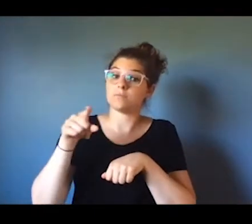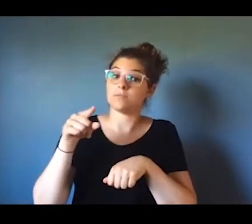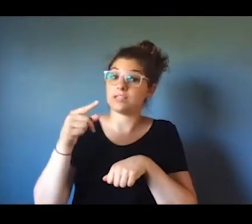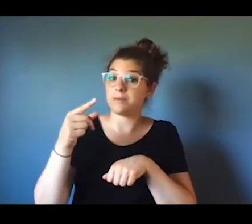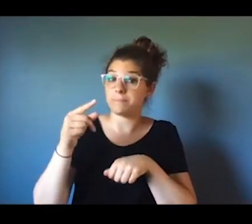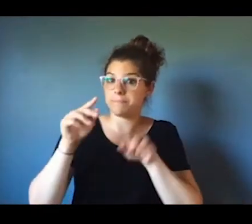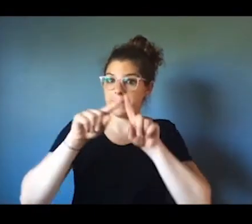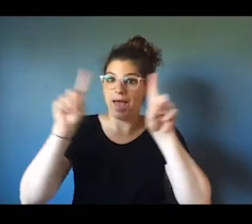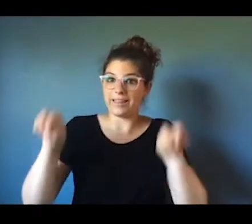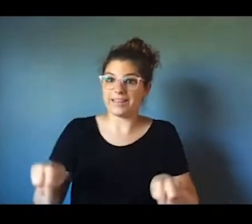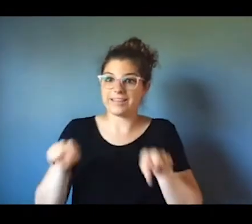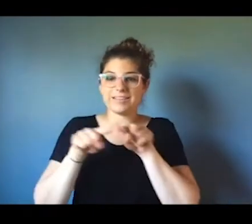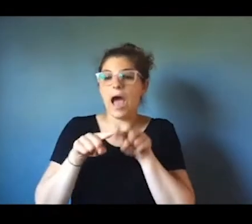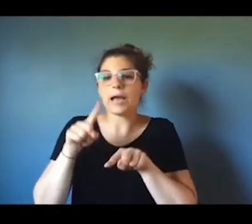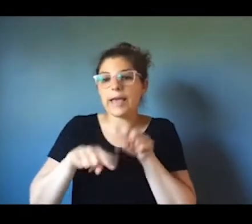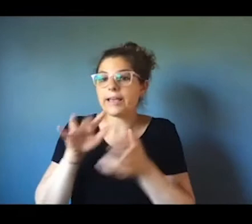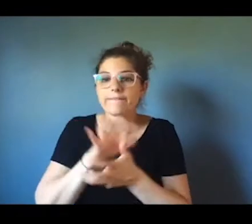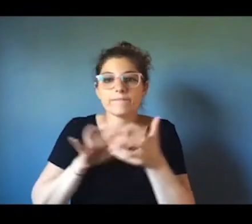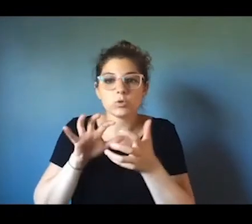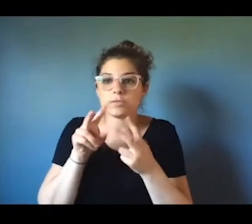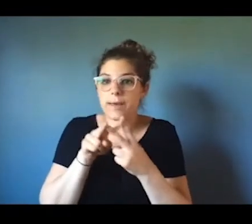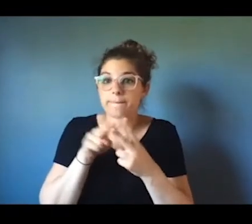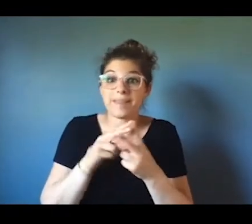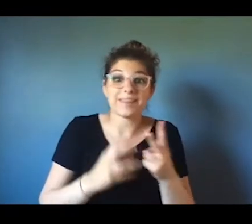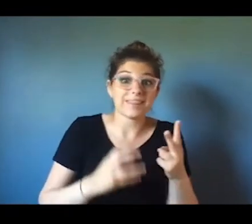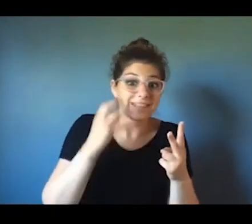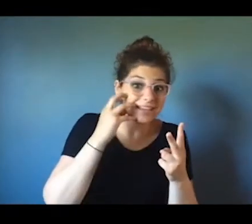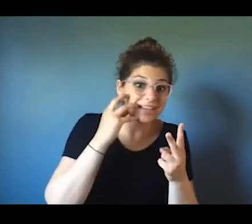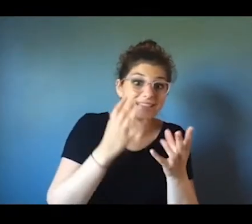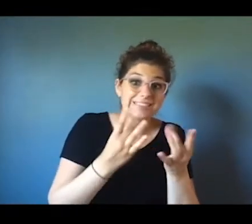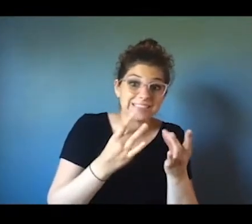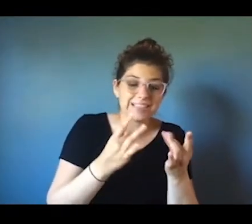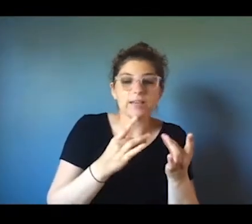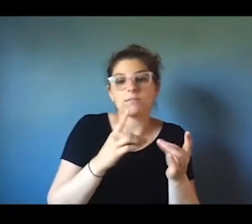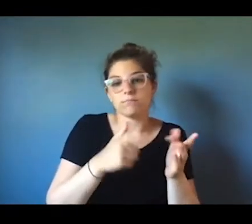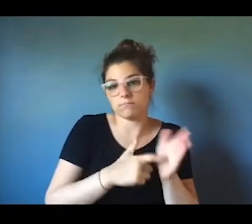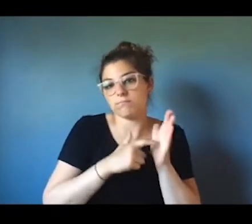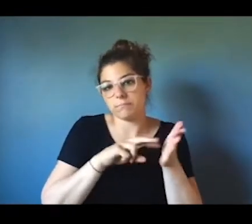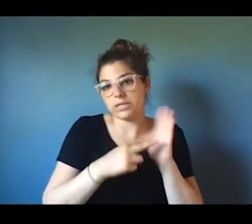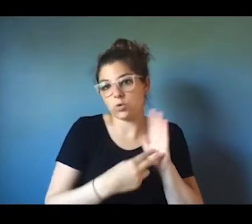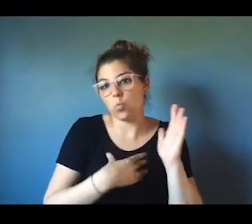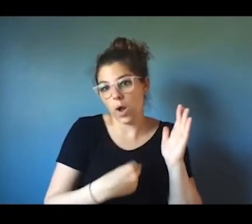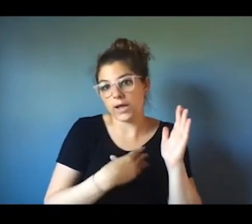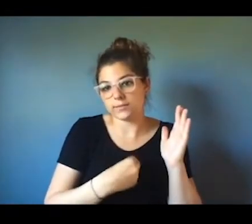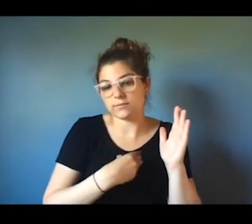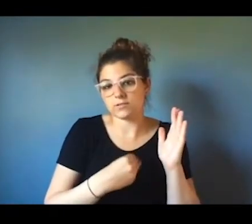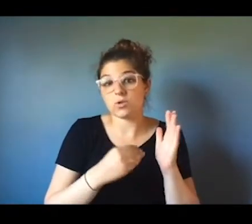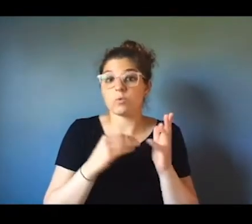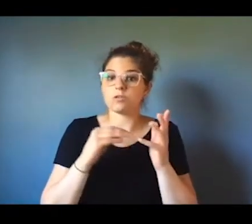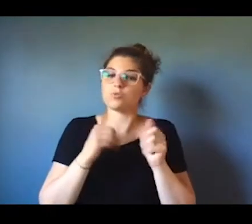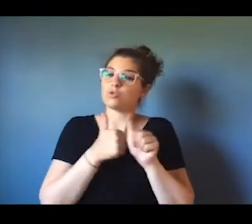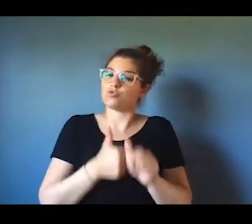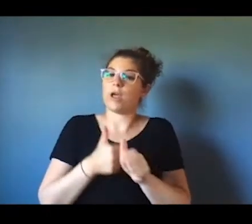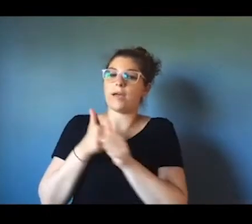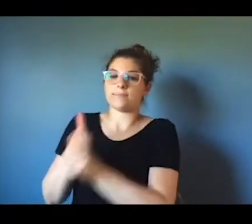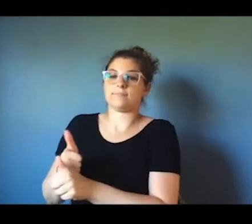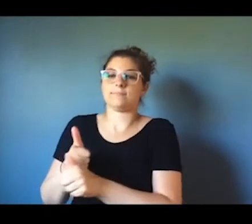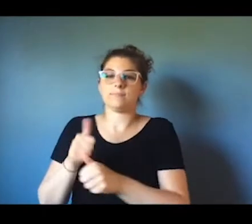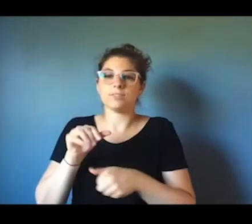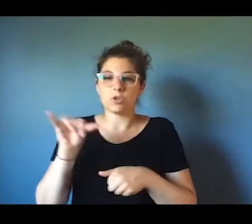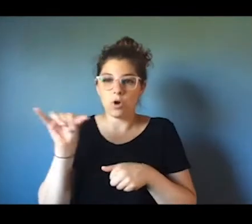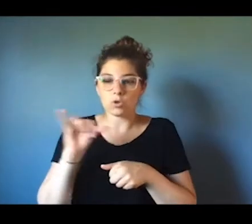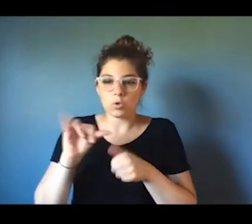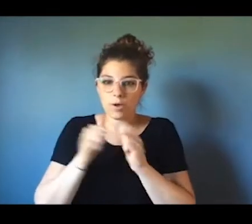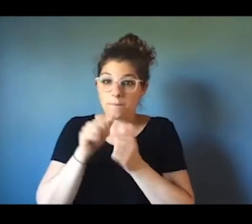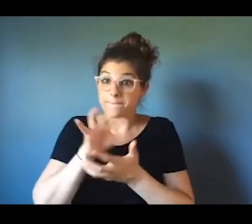those on the palette, there's no way I'm going to get those confused. If it's thick and sticky, it's got to be the white paint, So it's a way to keep